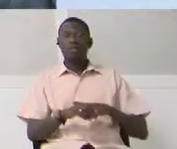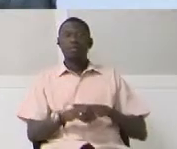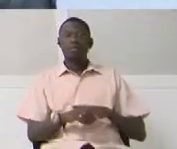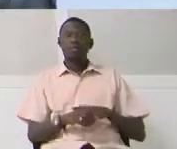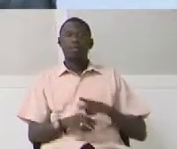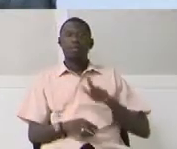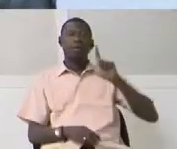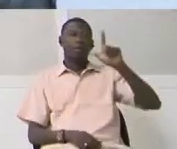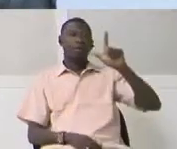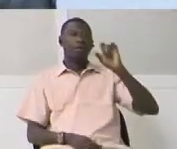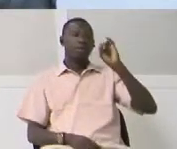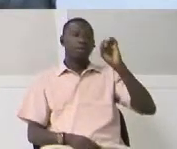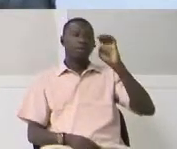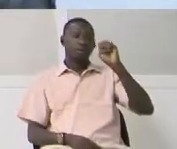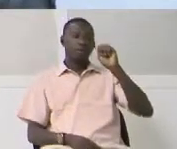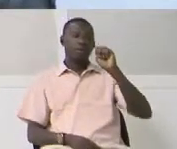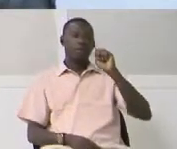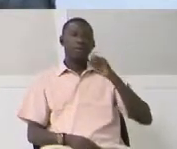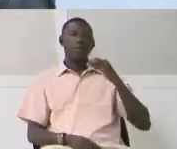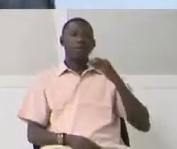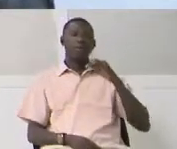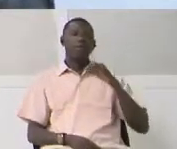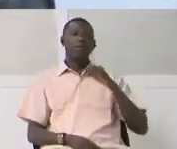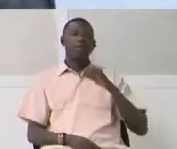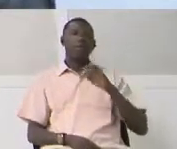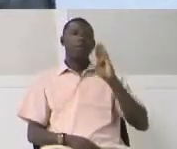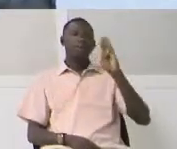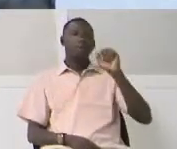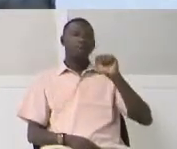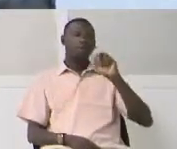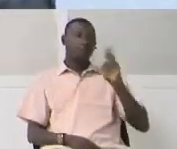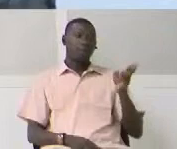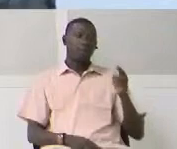and said to me that I was to be decorated with a medal at the State House.